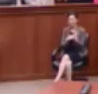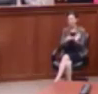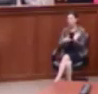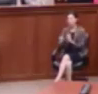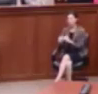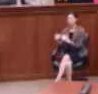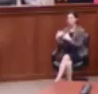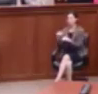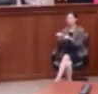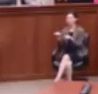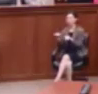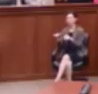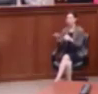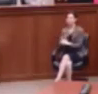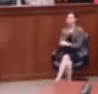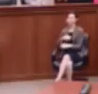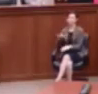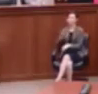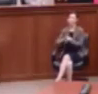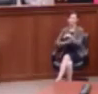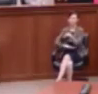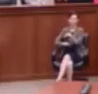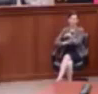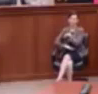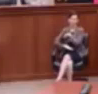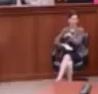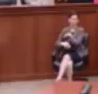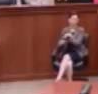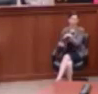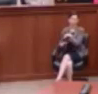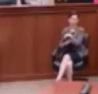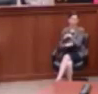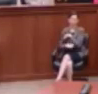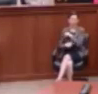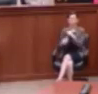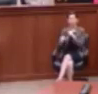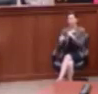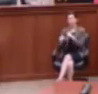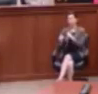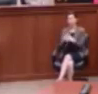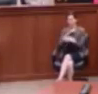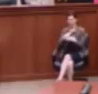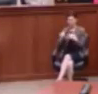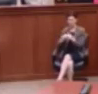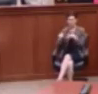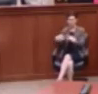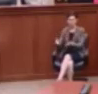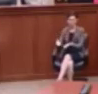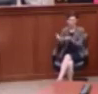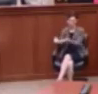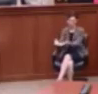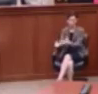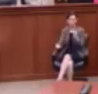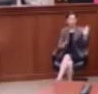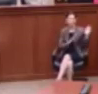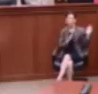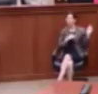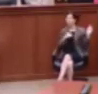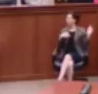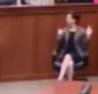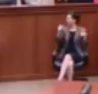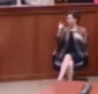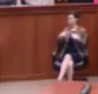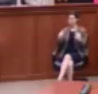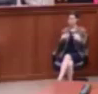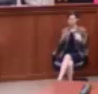Accountability Commission sometime in the fall when the credential list is finalized with a proposal. Board members, do you have any objection